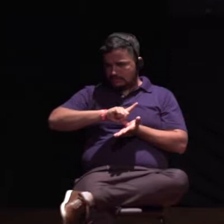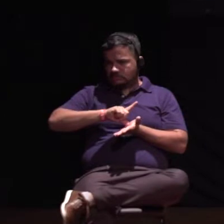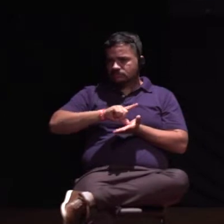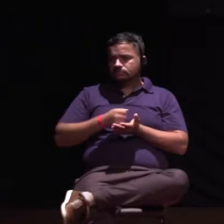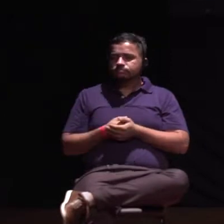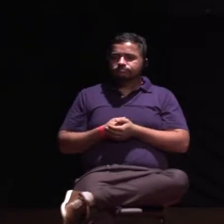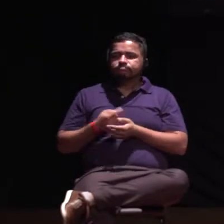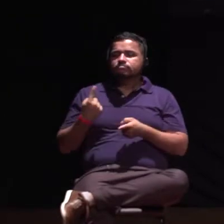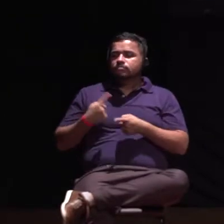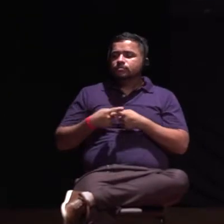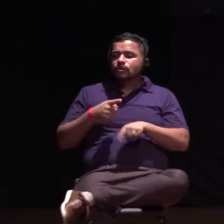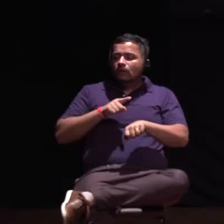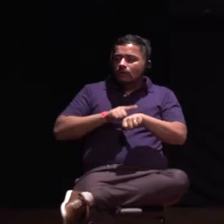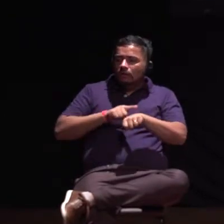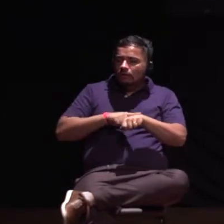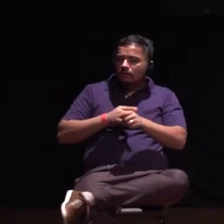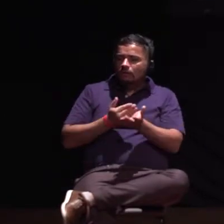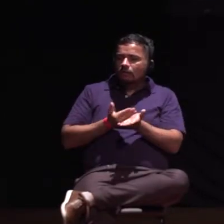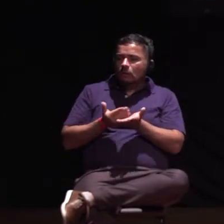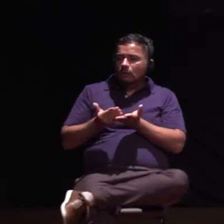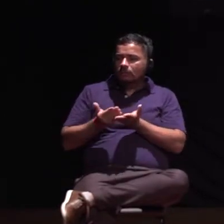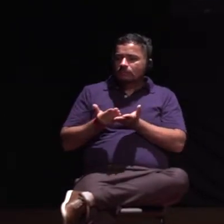an exhibition an